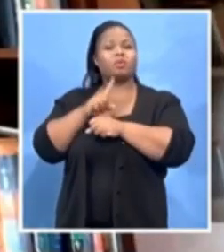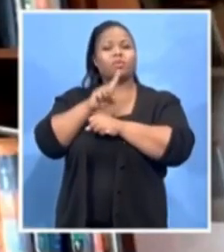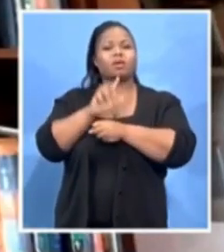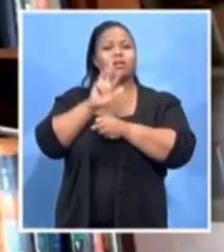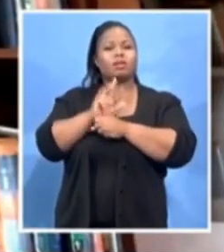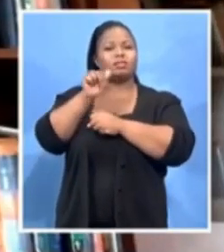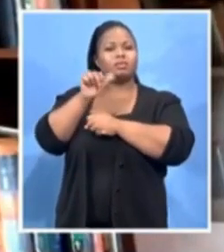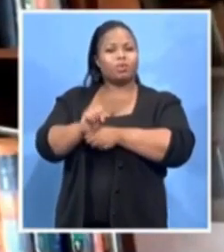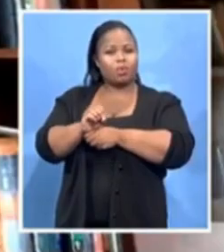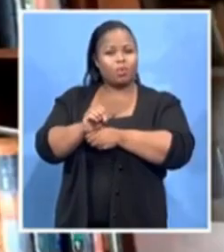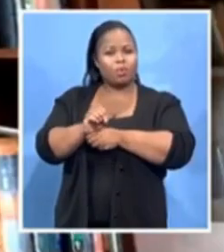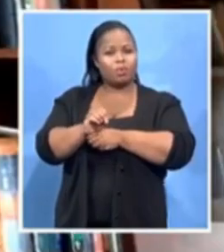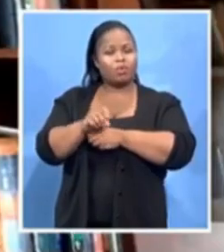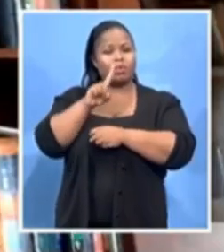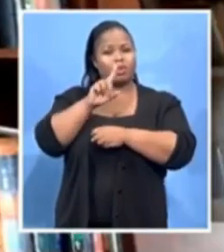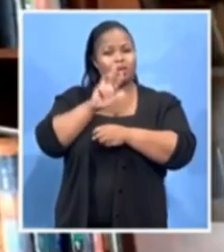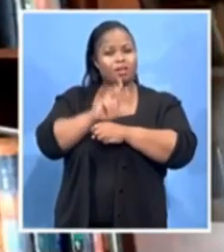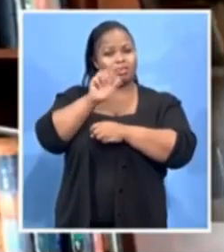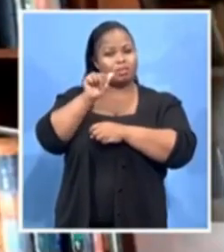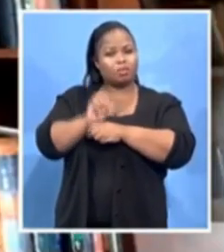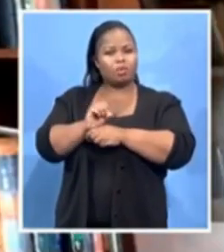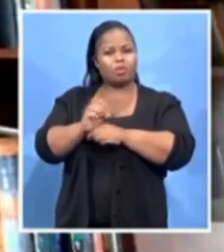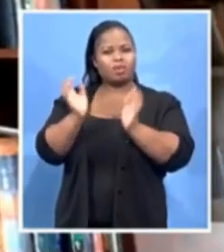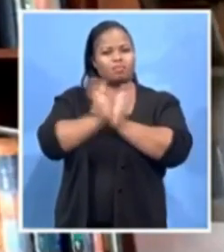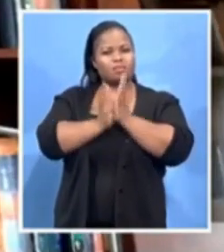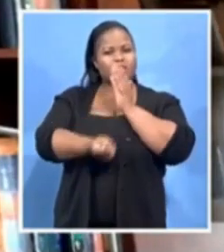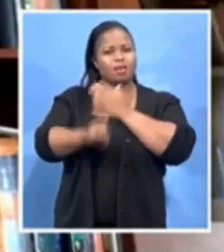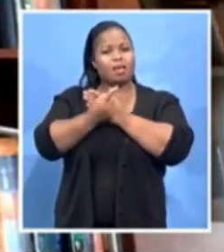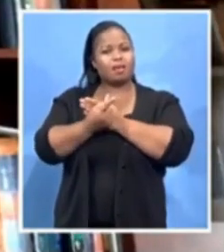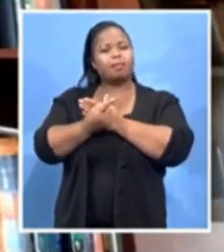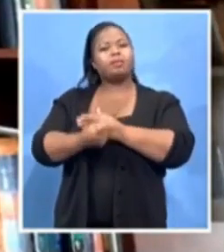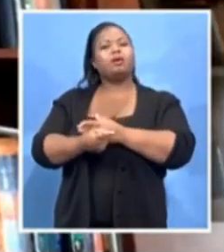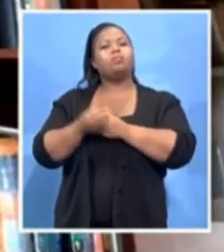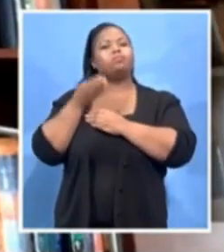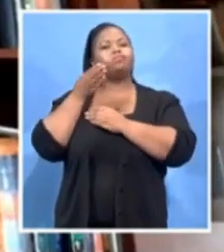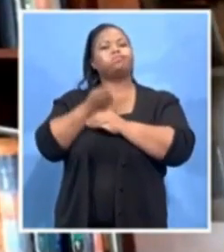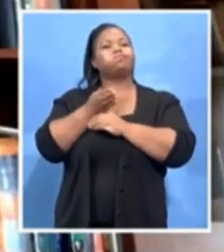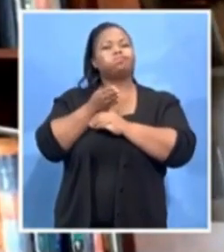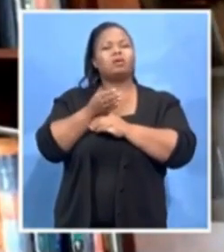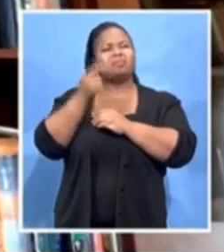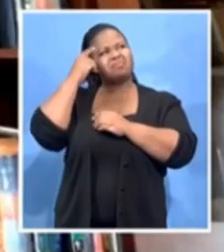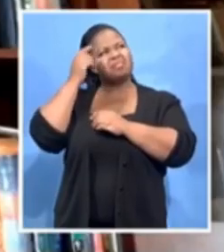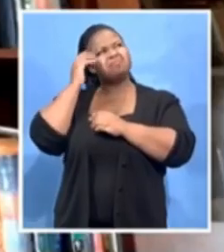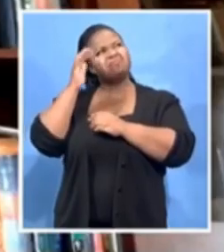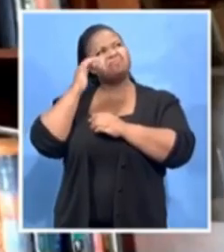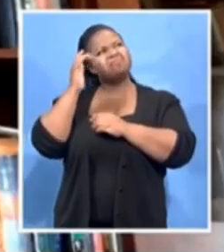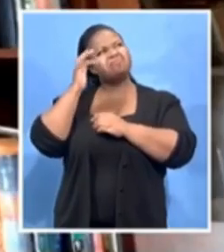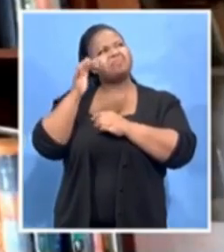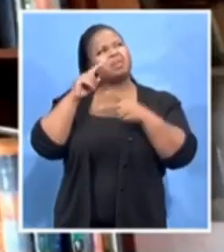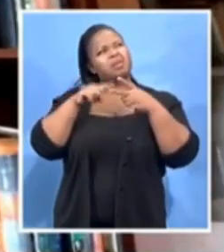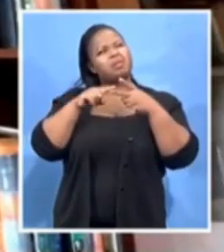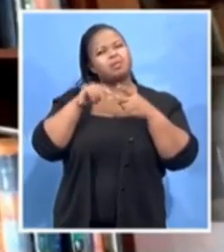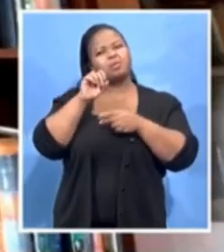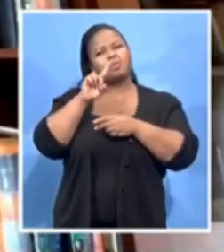1960, we see the meeting that is held, I think 1960 and 1961, a meeting is held